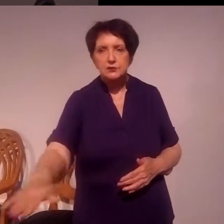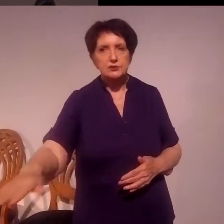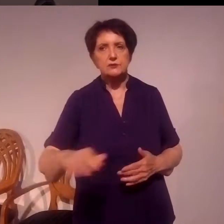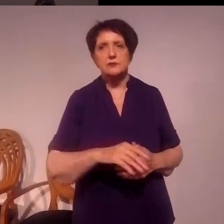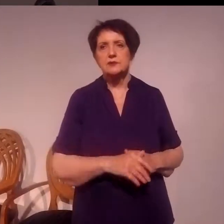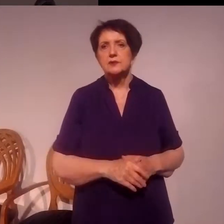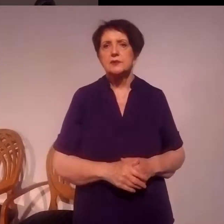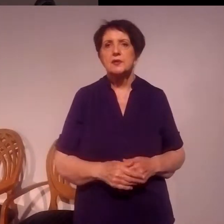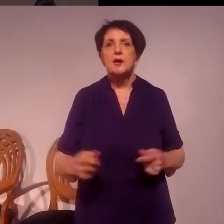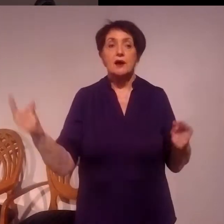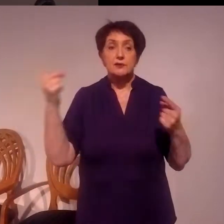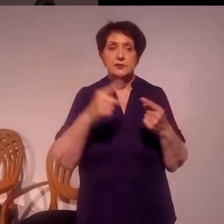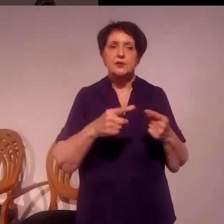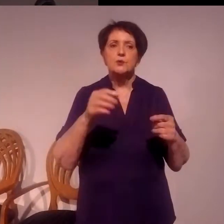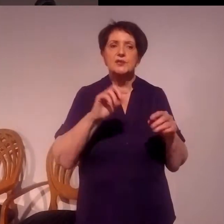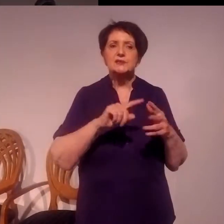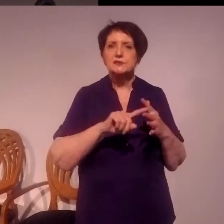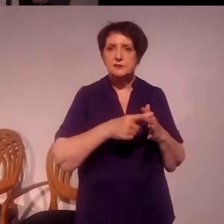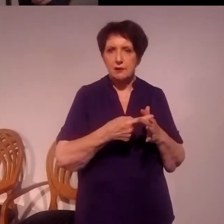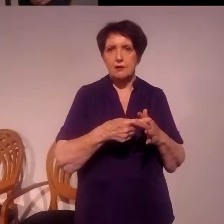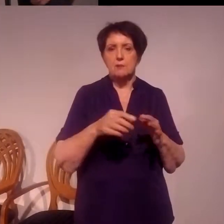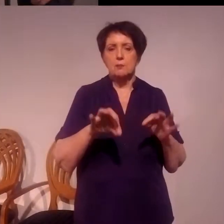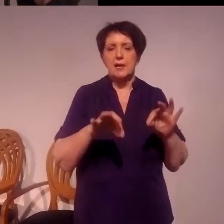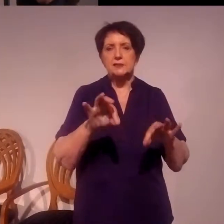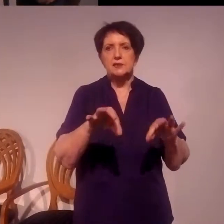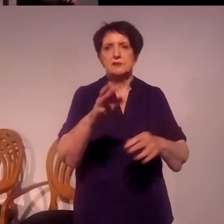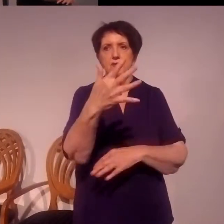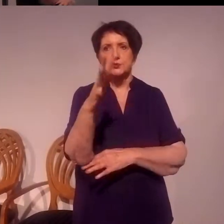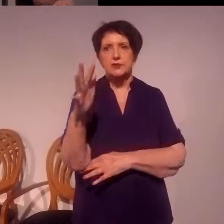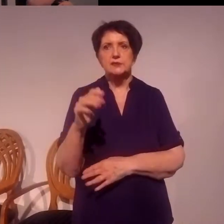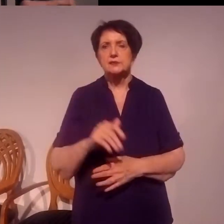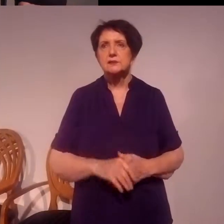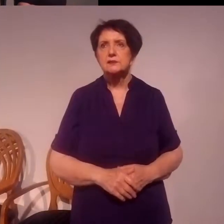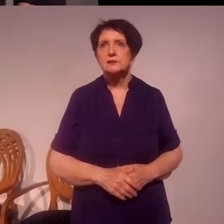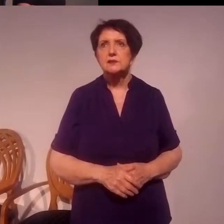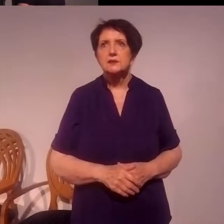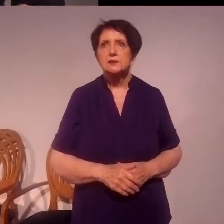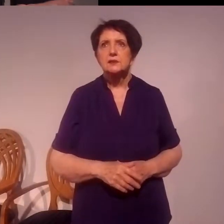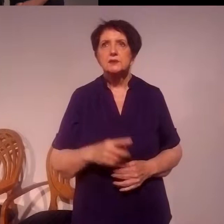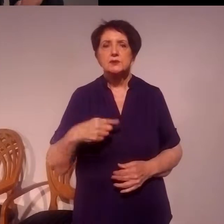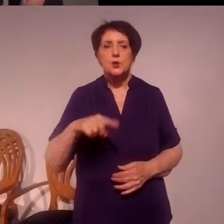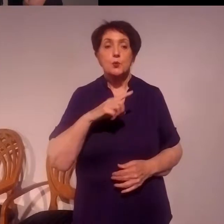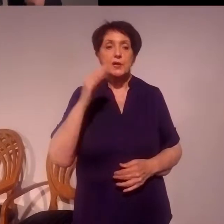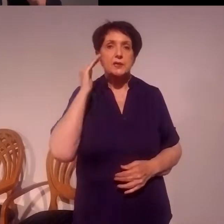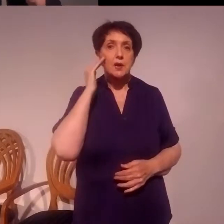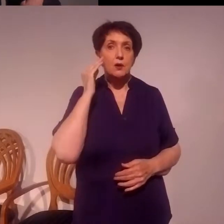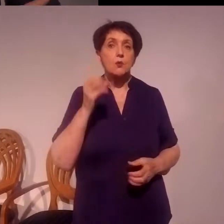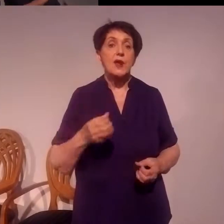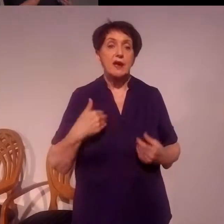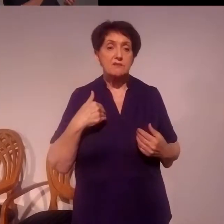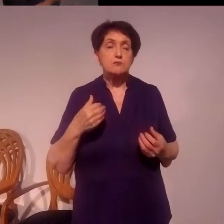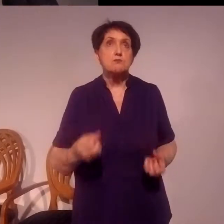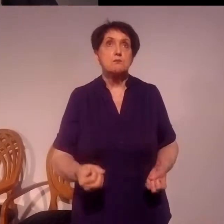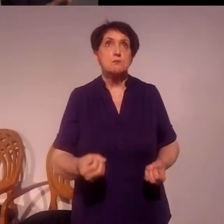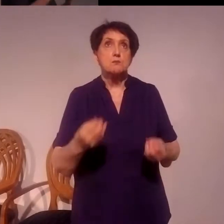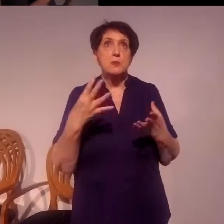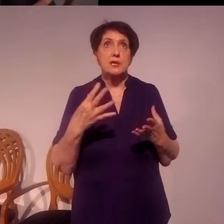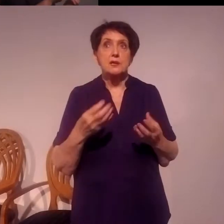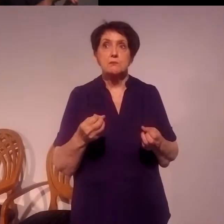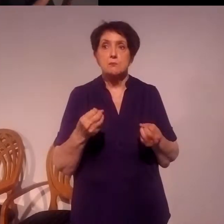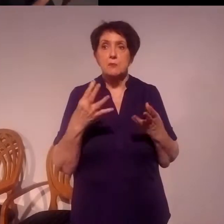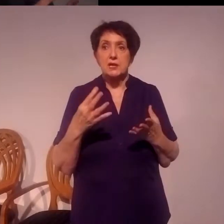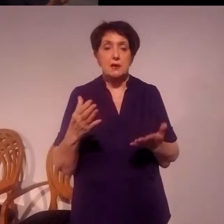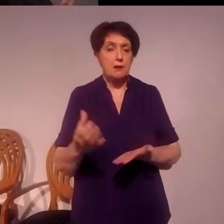we start planting that tree. So we know that we have many, many, many,